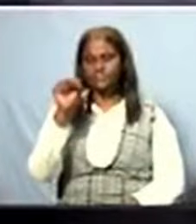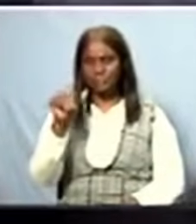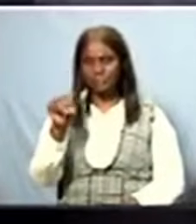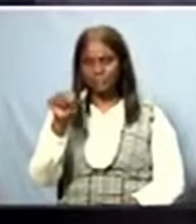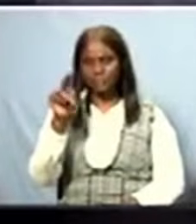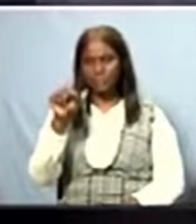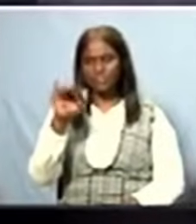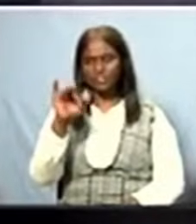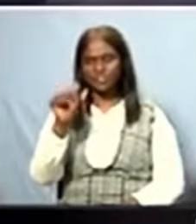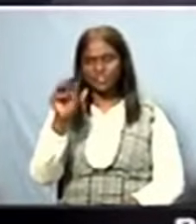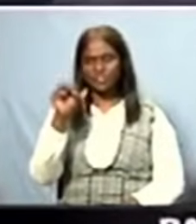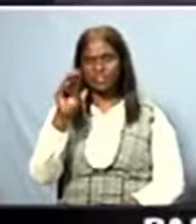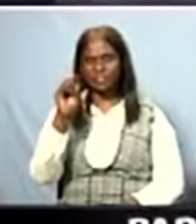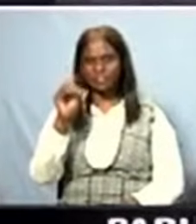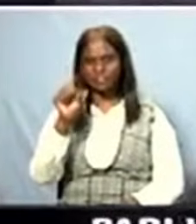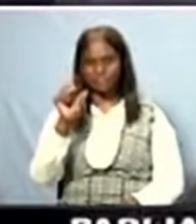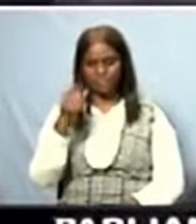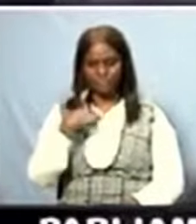of this committee.